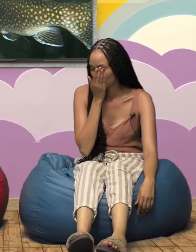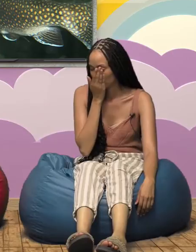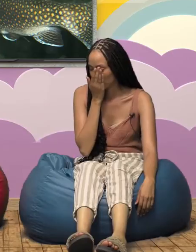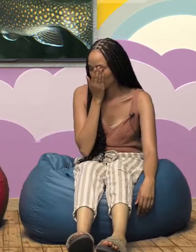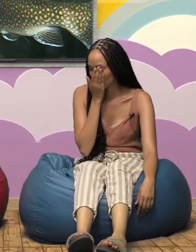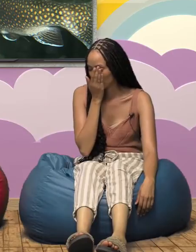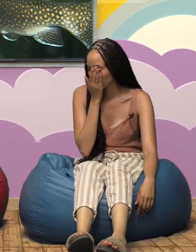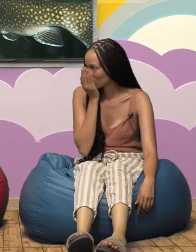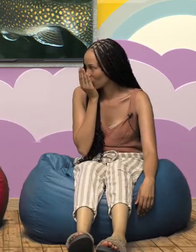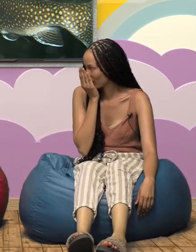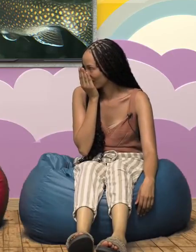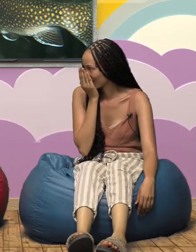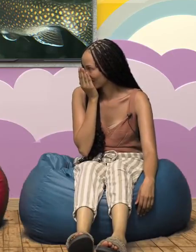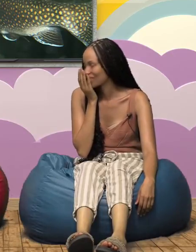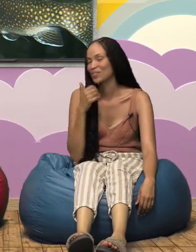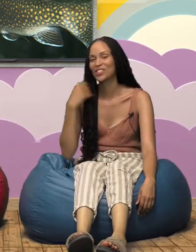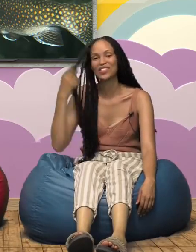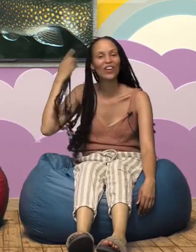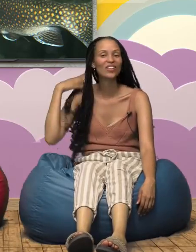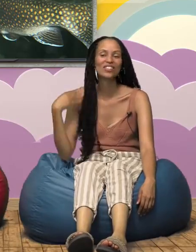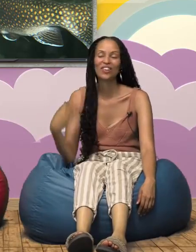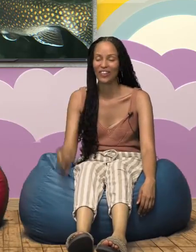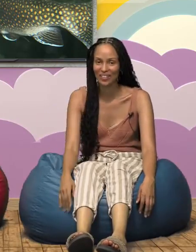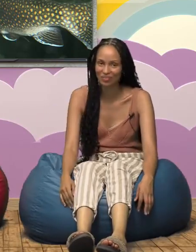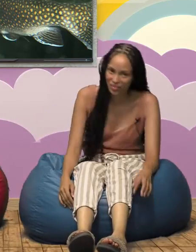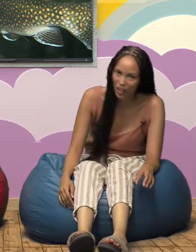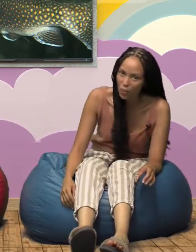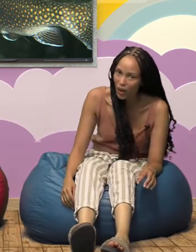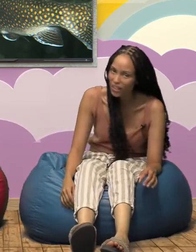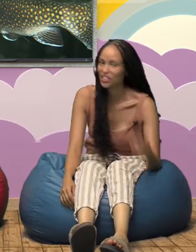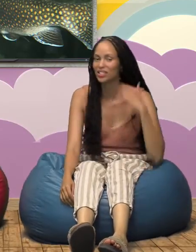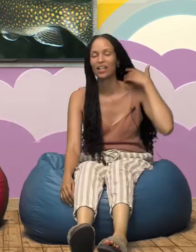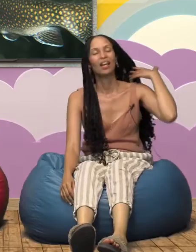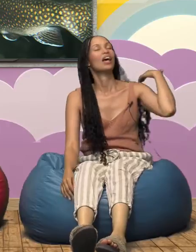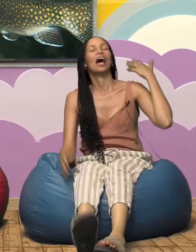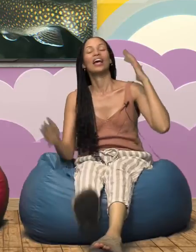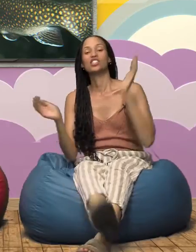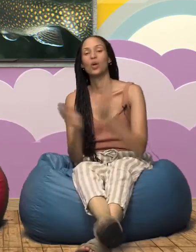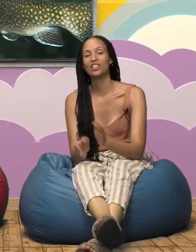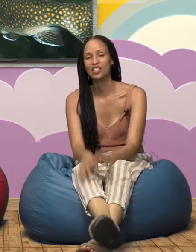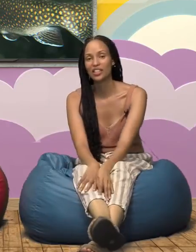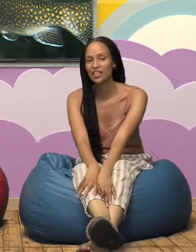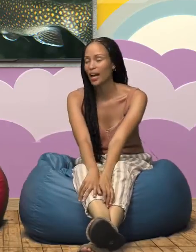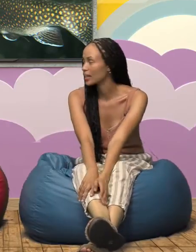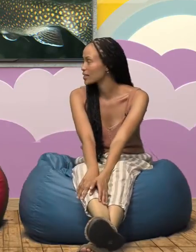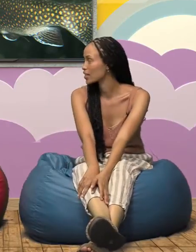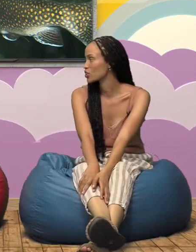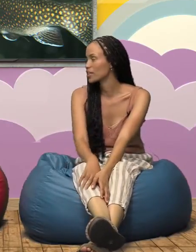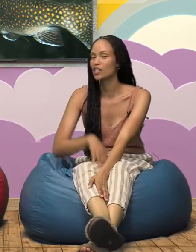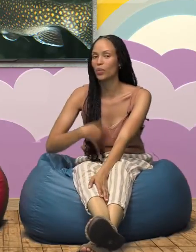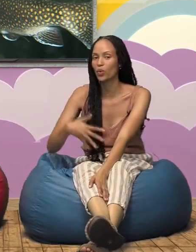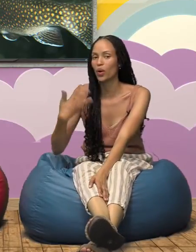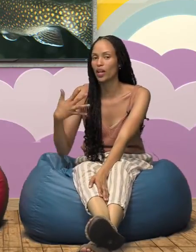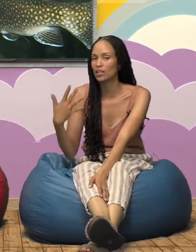fun. Sorry. I'm so sorry. Apologies. I had so much to eat, guys.